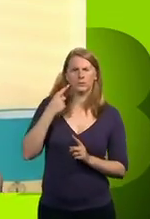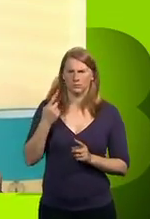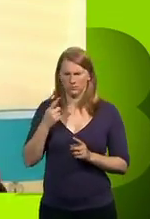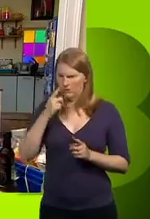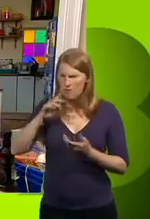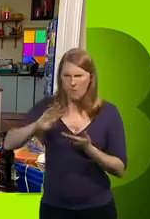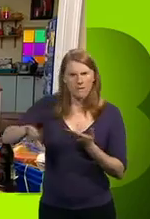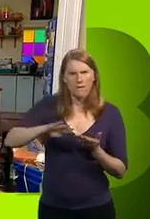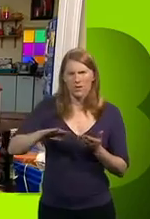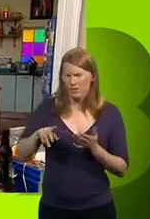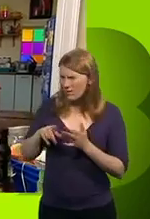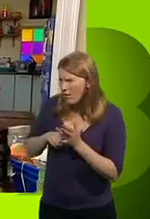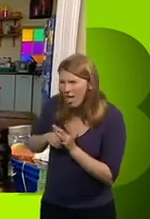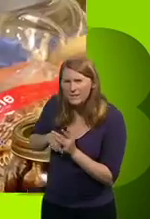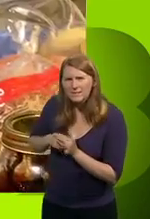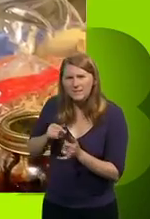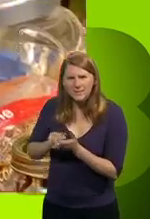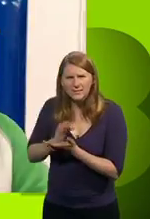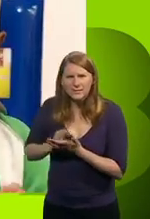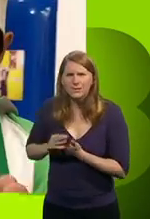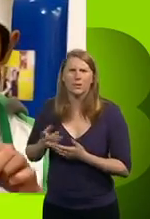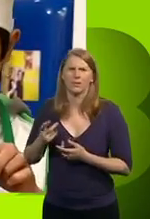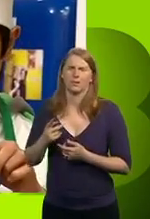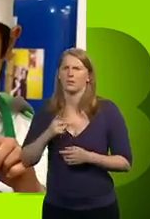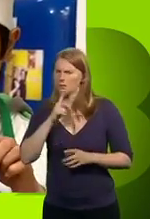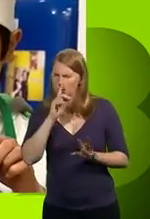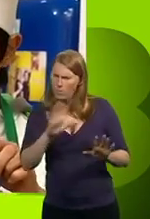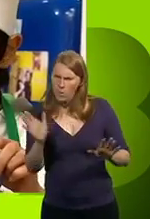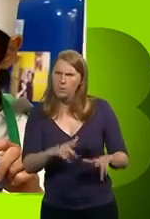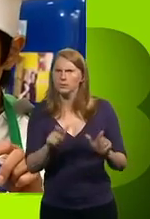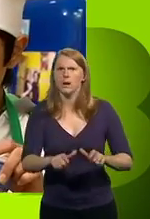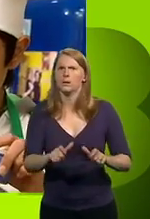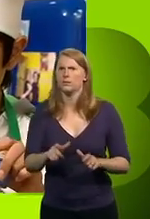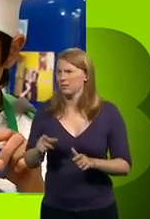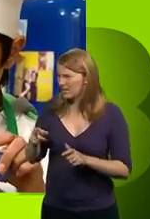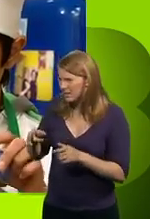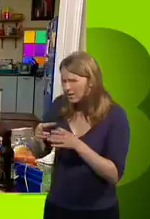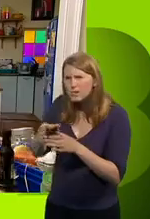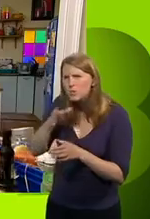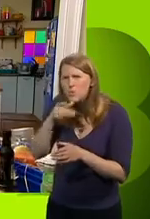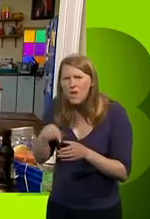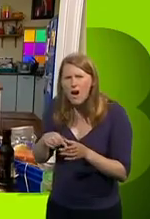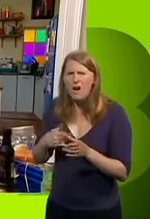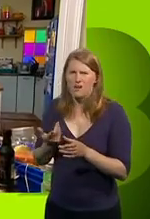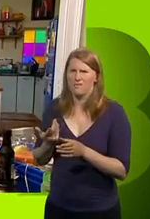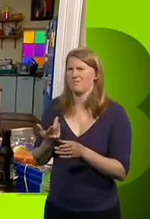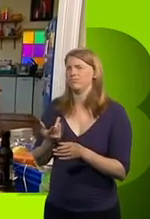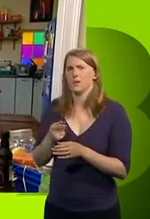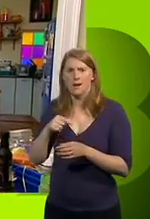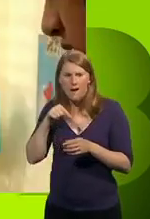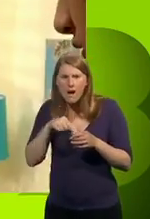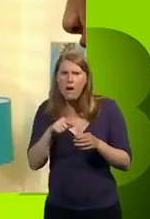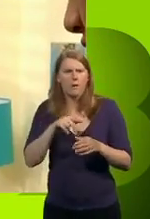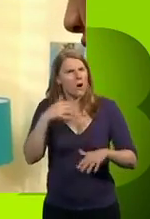rule those out, but everything else stays. Tin tuna. We're making sweets that taste of fish. It's dolphin